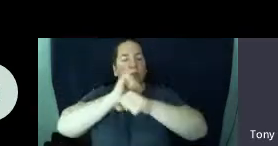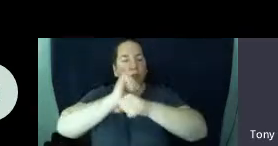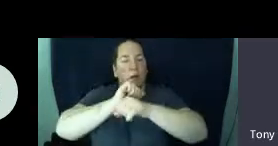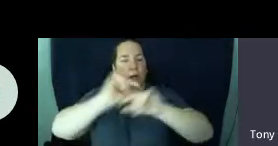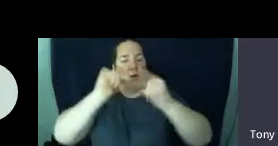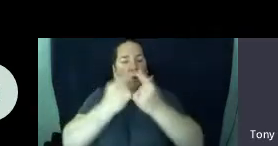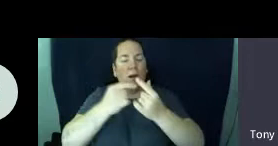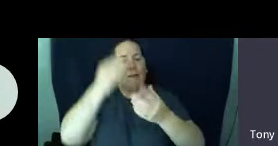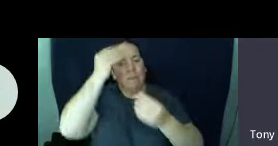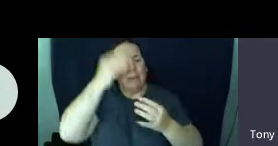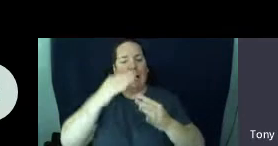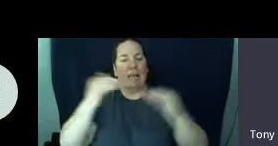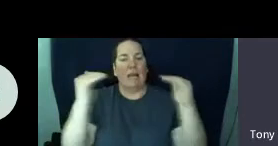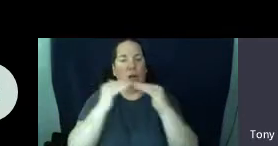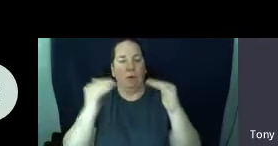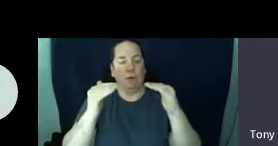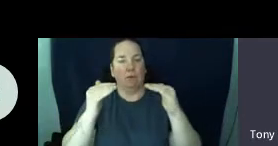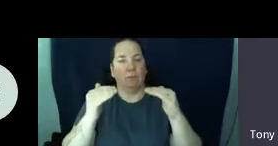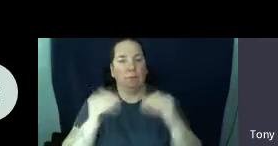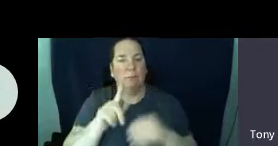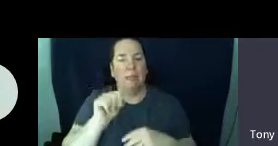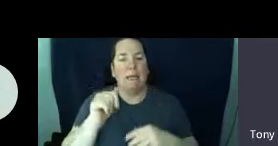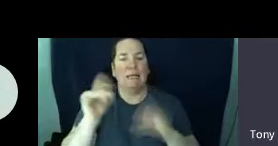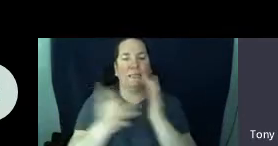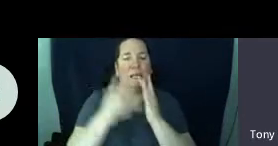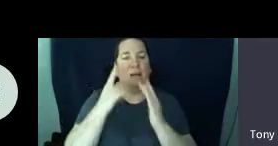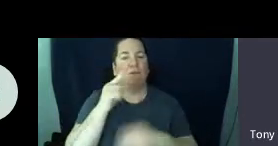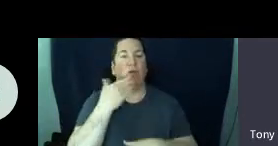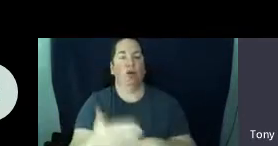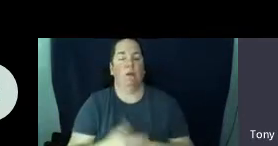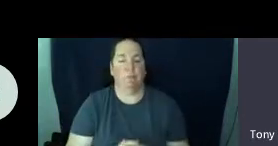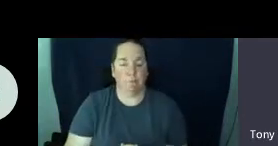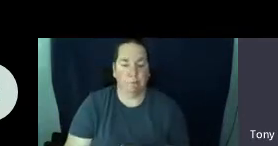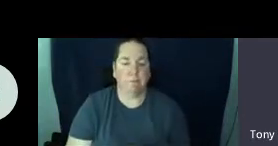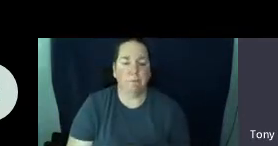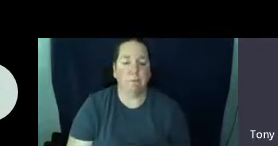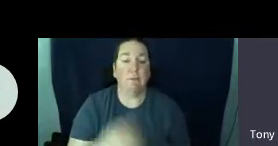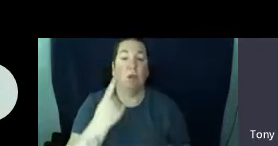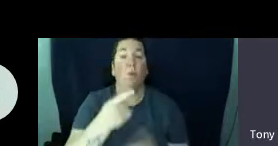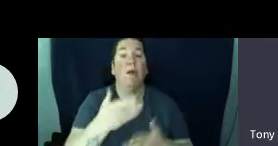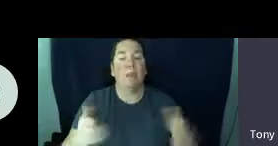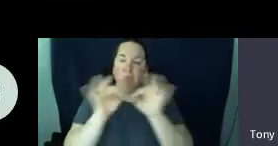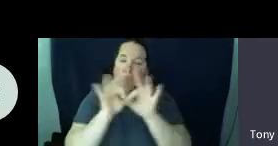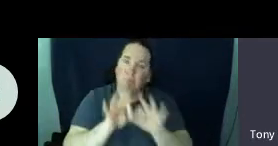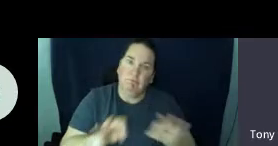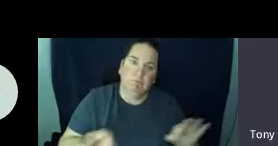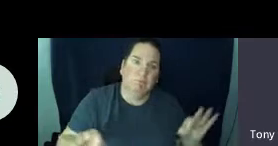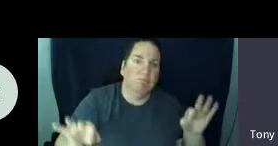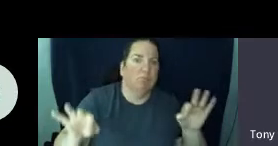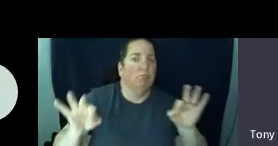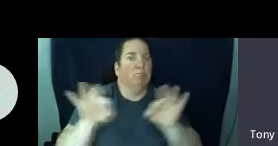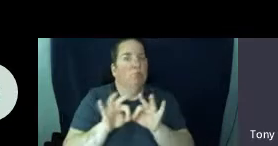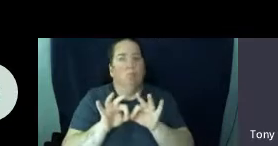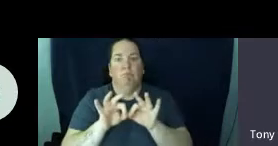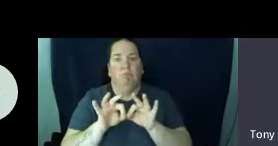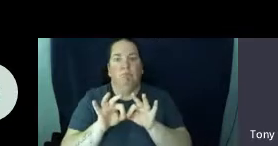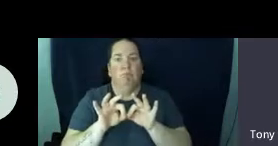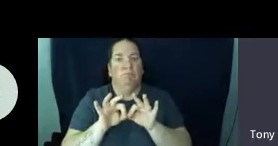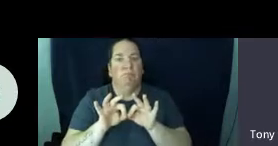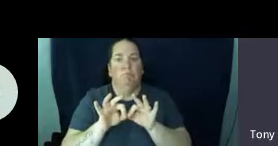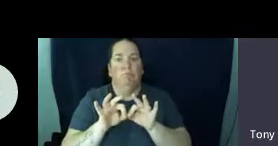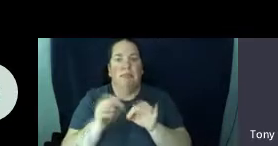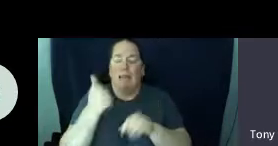equity through LA Tech for Good. And one of the things that's super, super, super important that we need to do on every single time